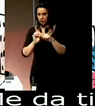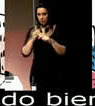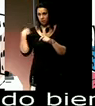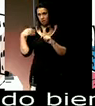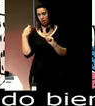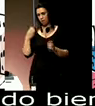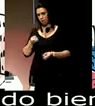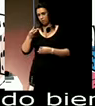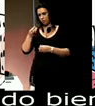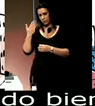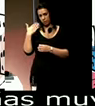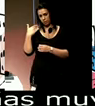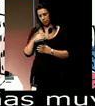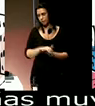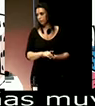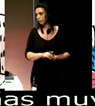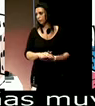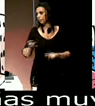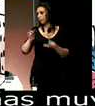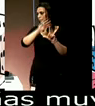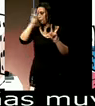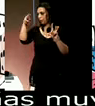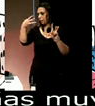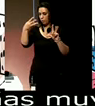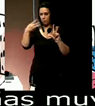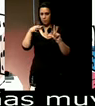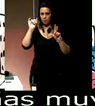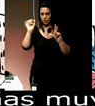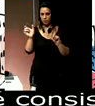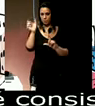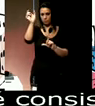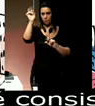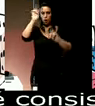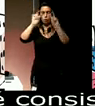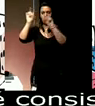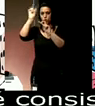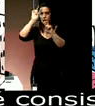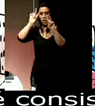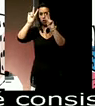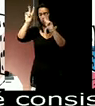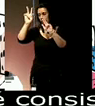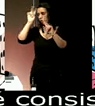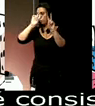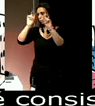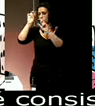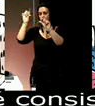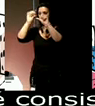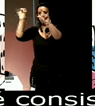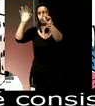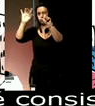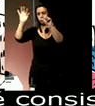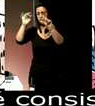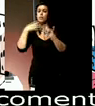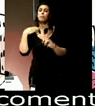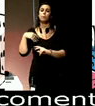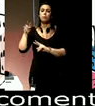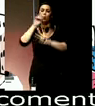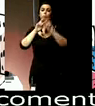the features of the sites. There is a first part, there is a researcher, an